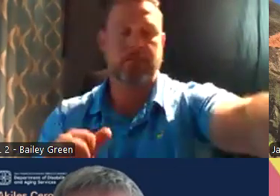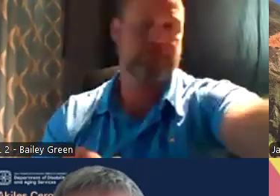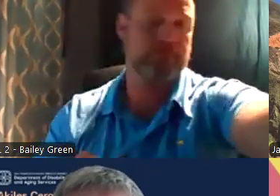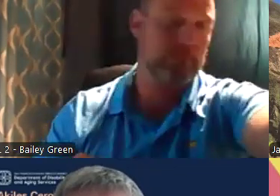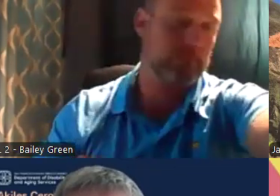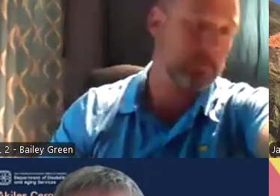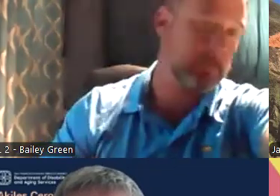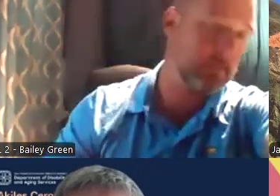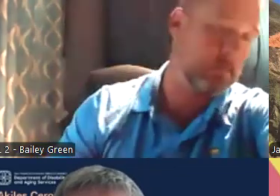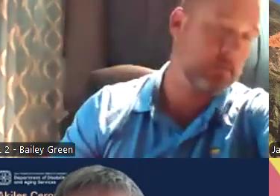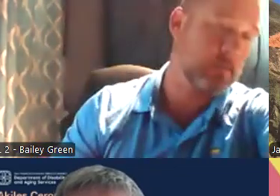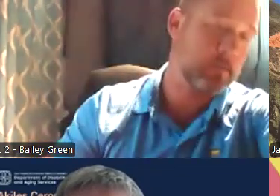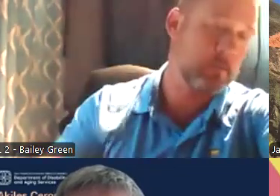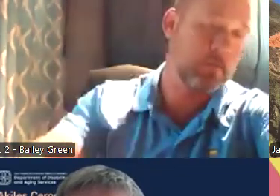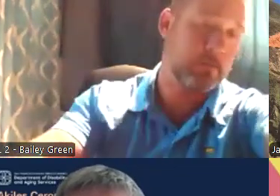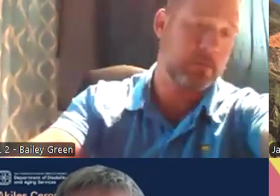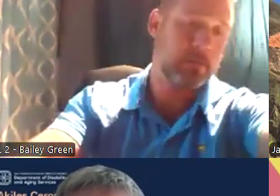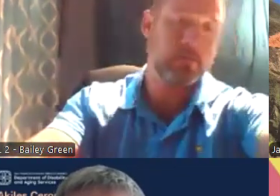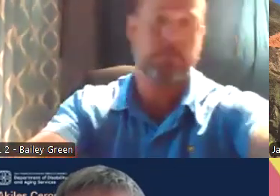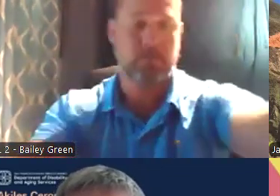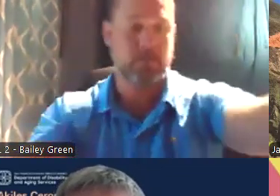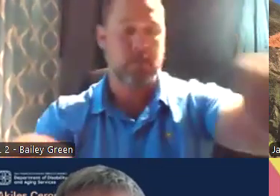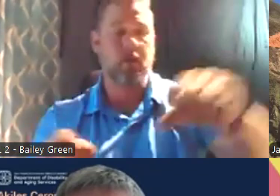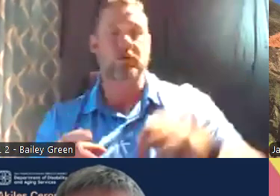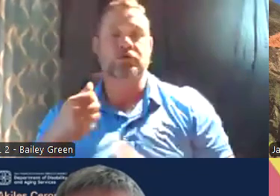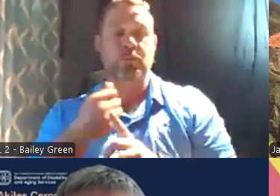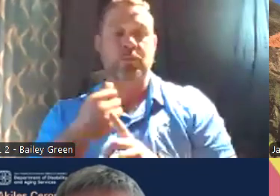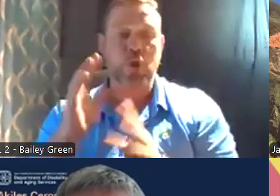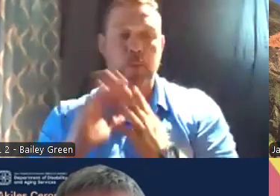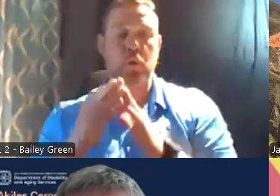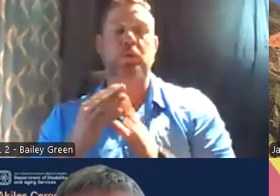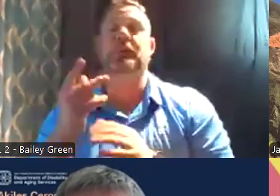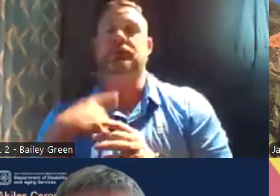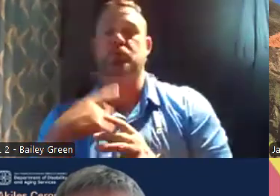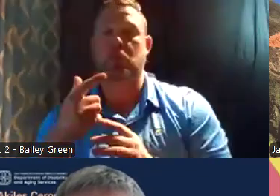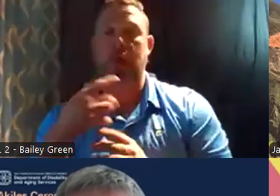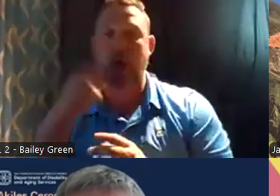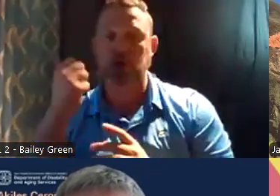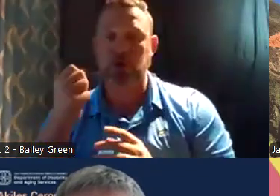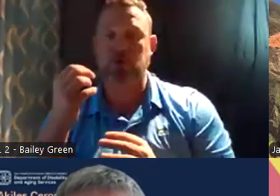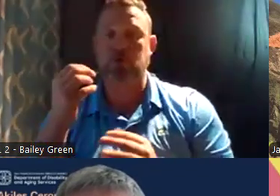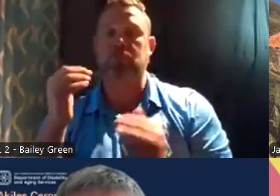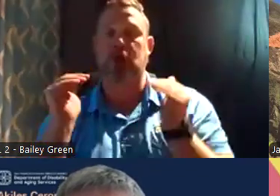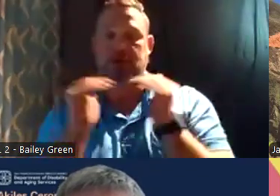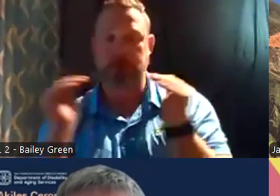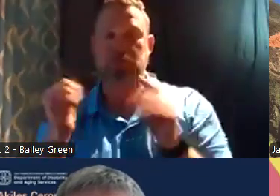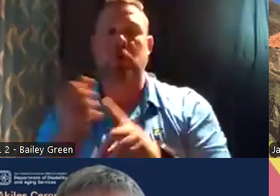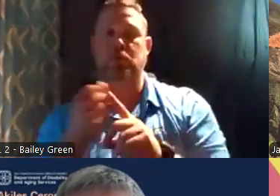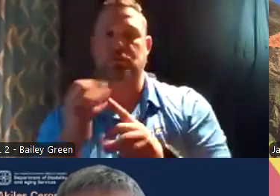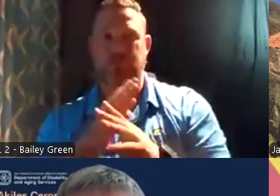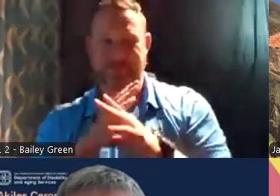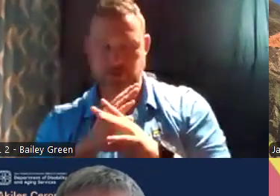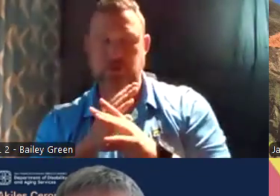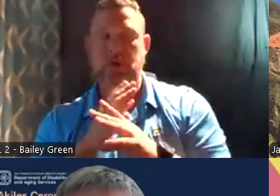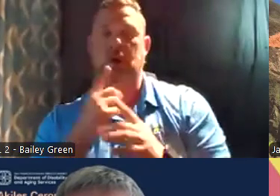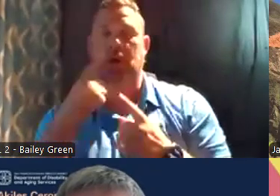abuse communities, we've kind of transferred to the language of elder justice as opposed to abuse prevention. And